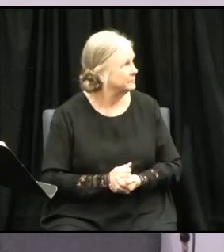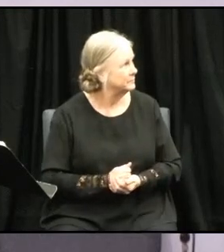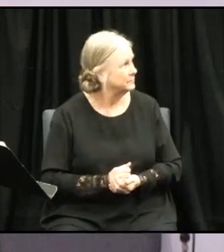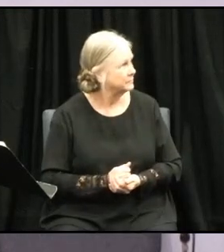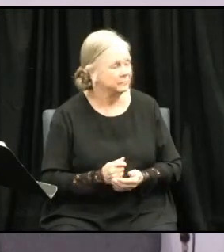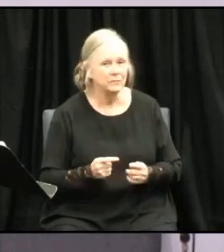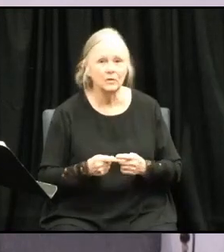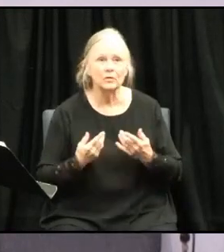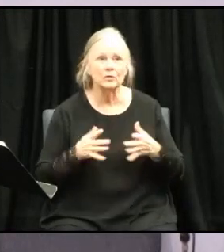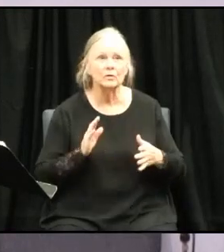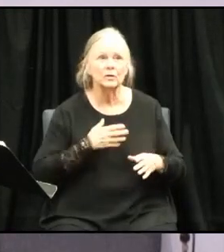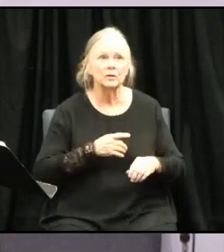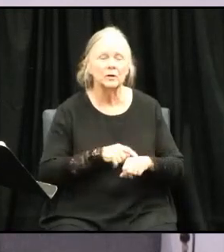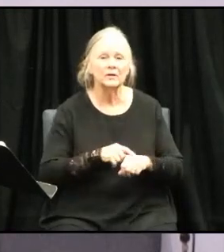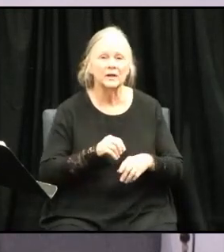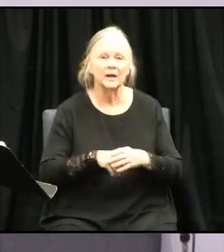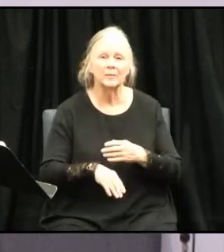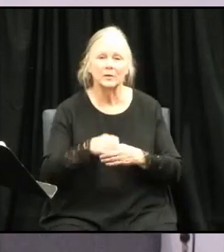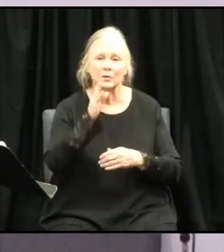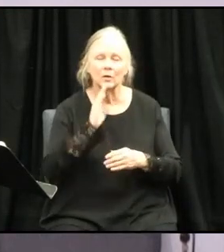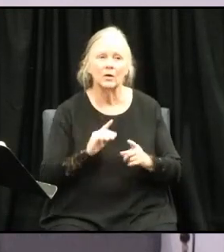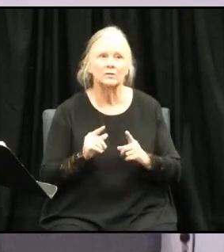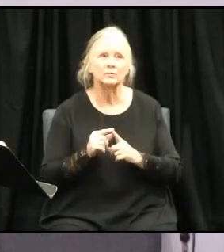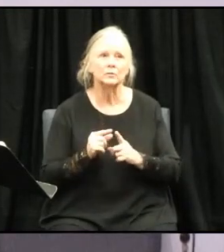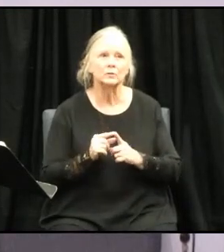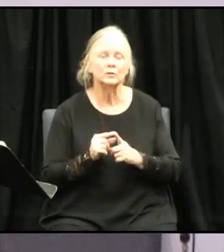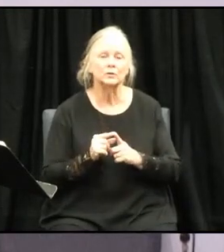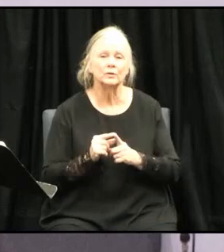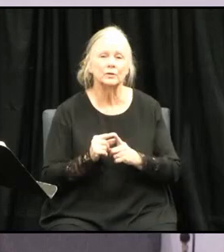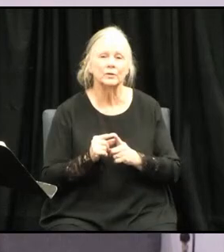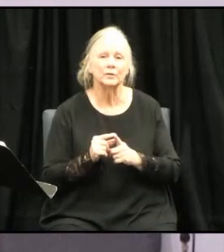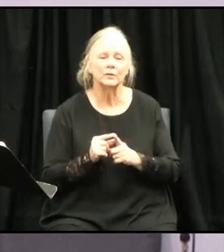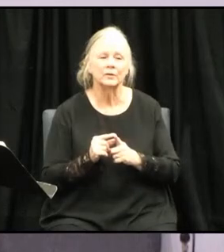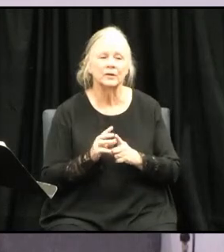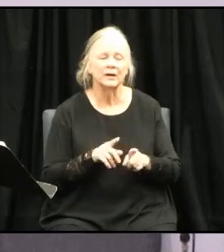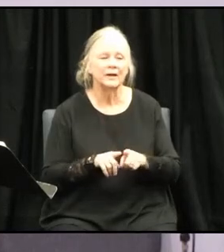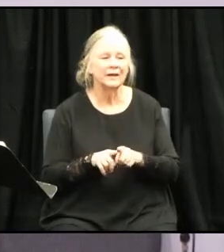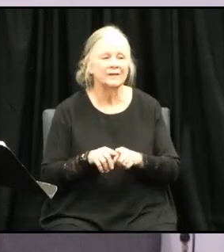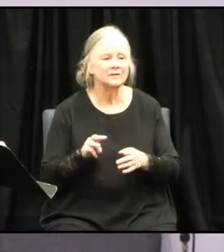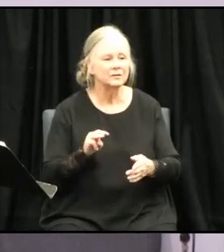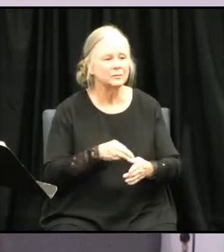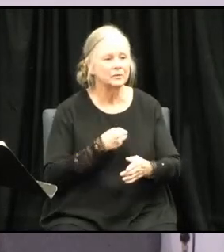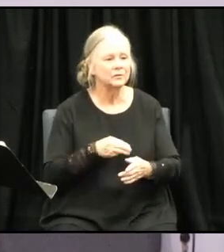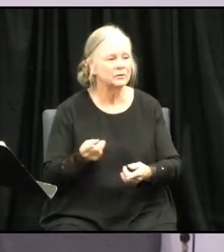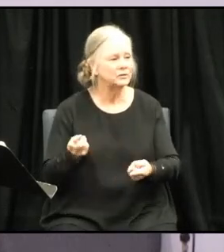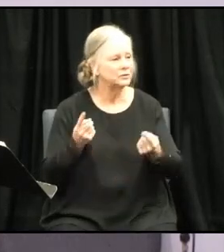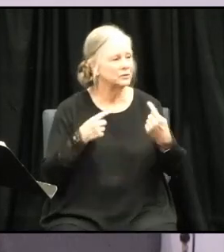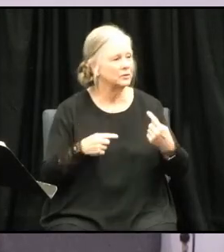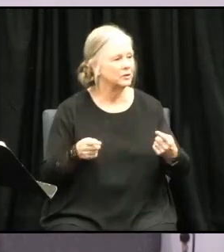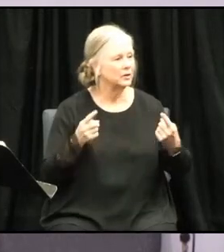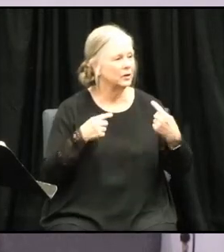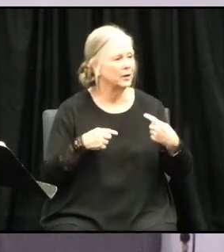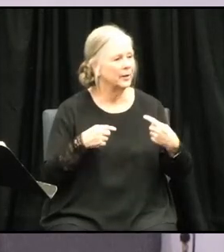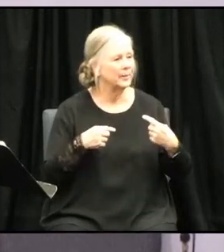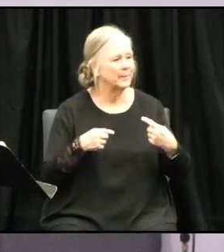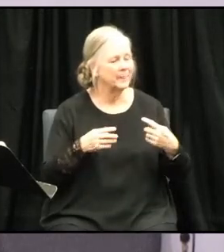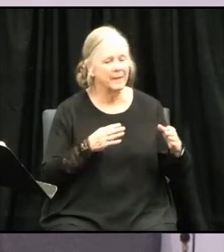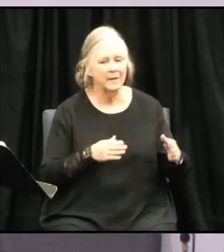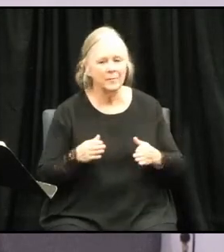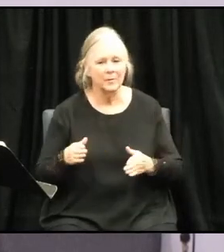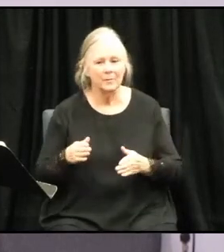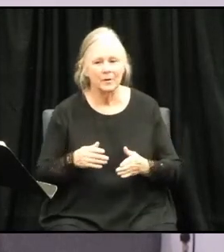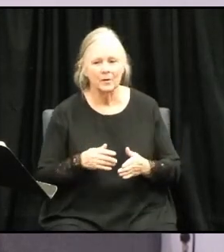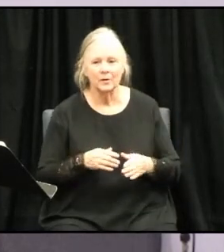To conclude our time in God's Word, and as the musicians come and get prepared to do what you